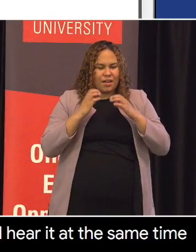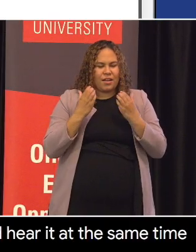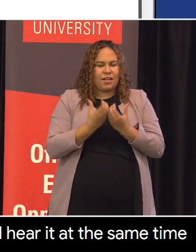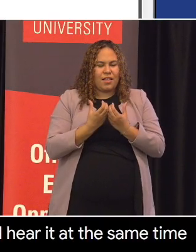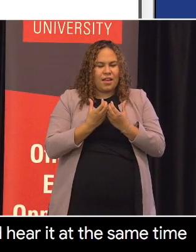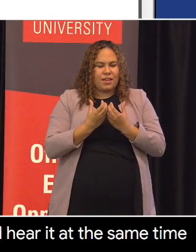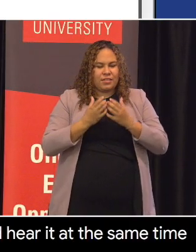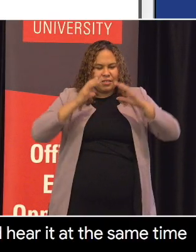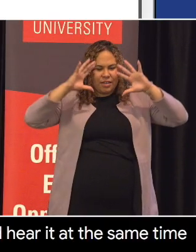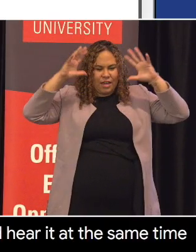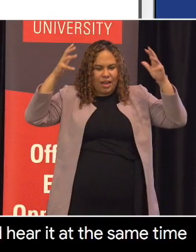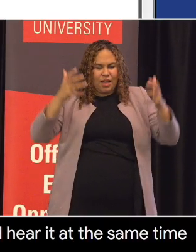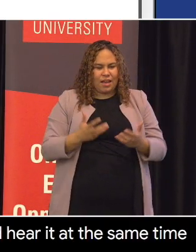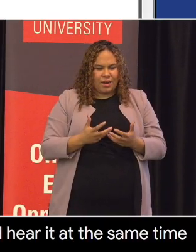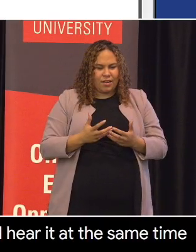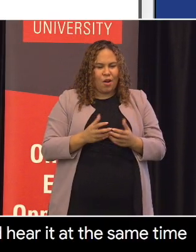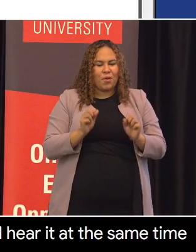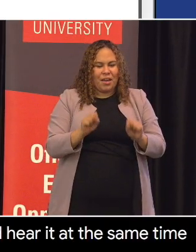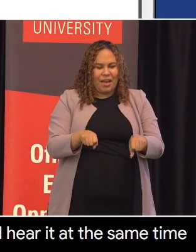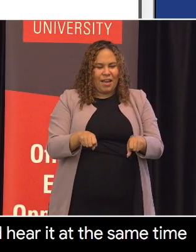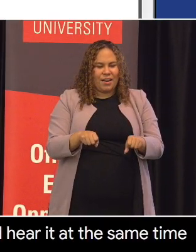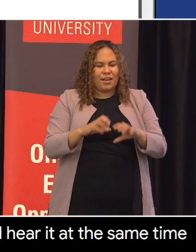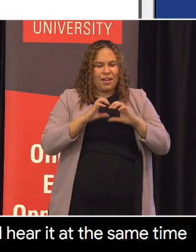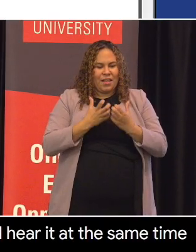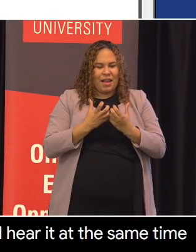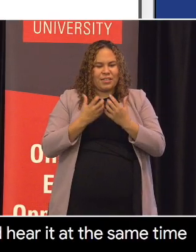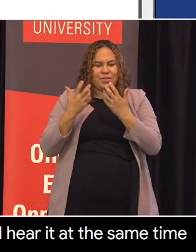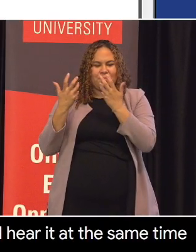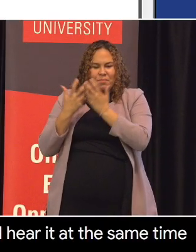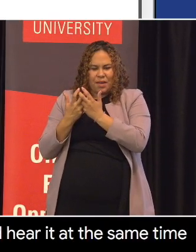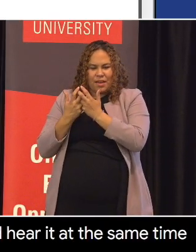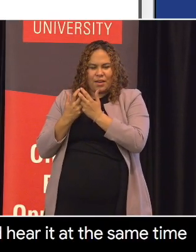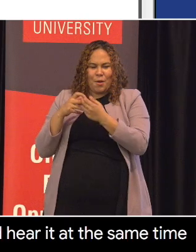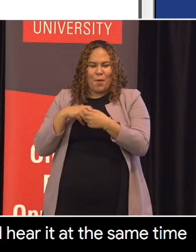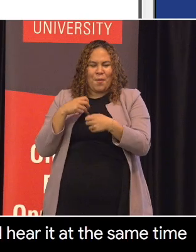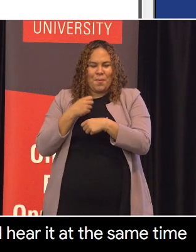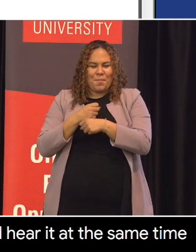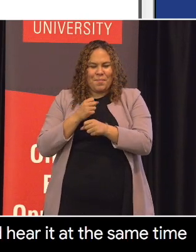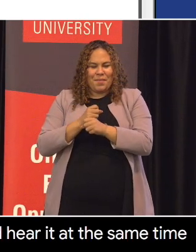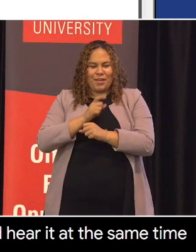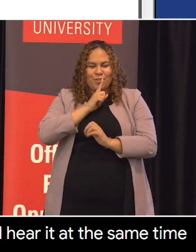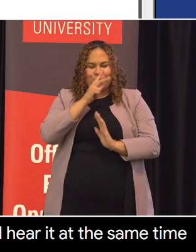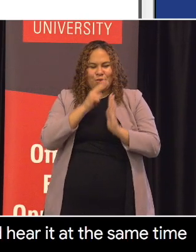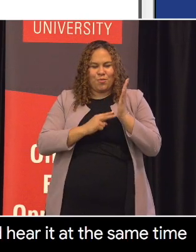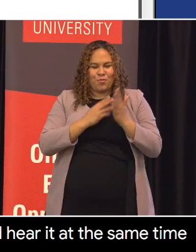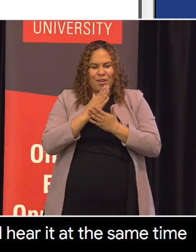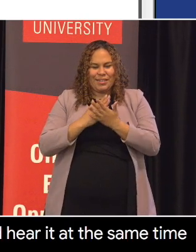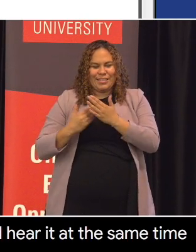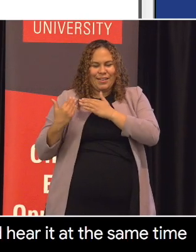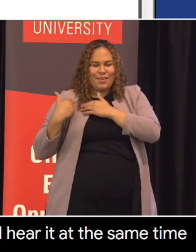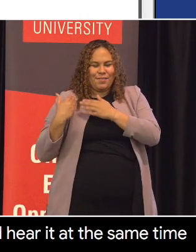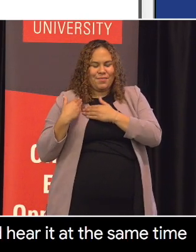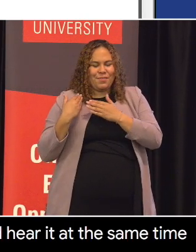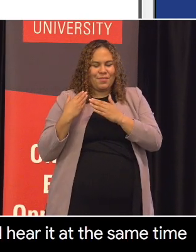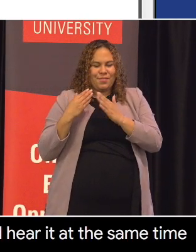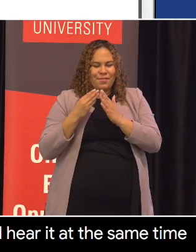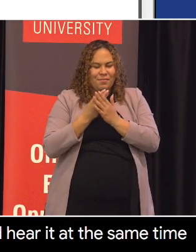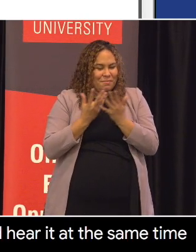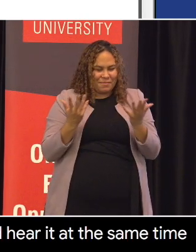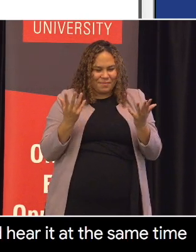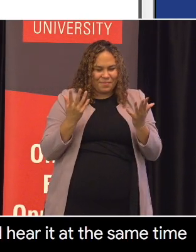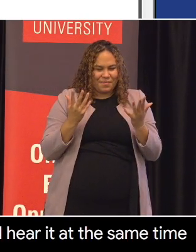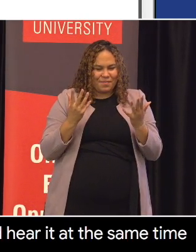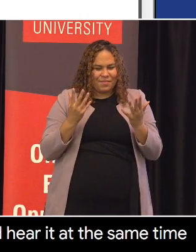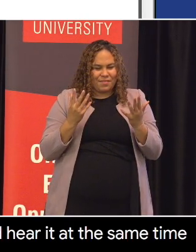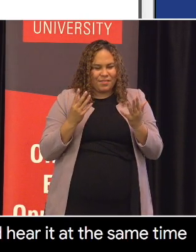cannot class make sure you are ever part responsible for your lack